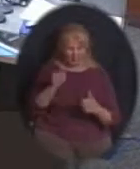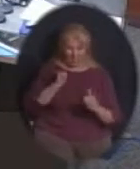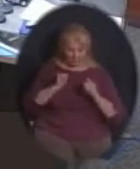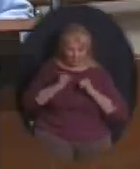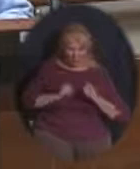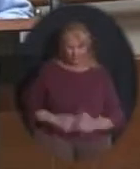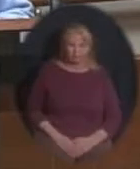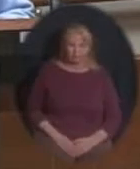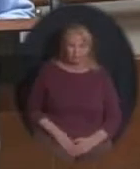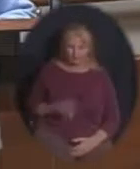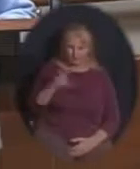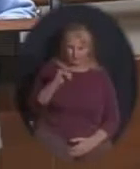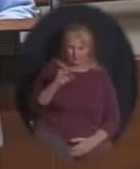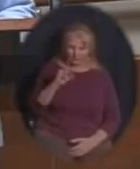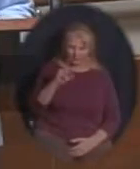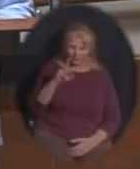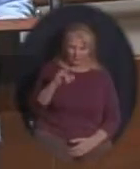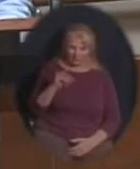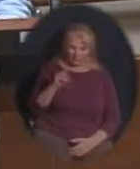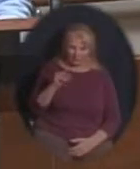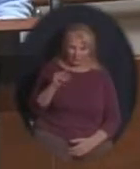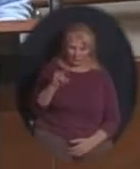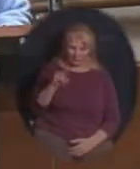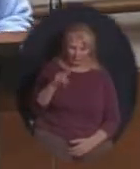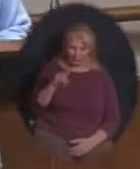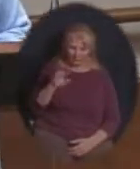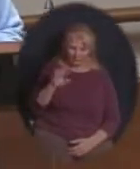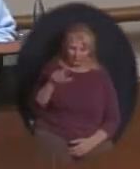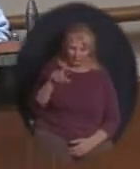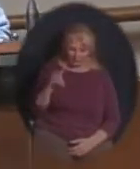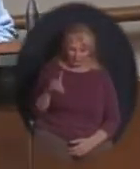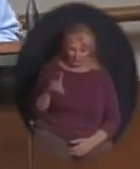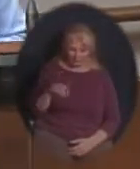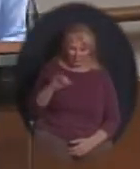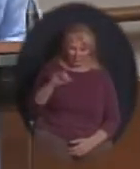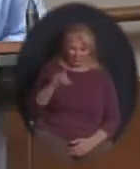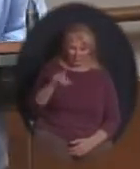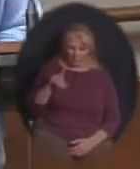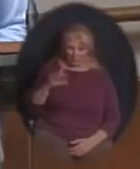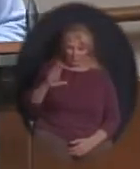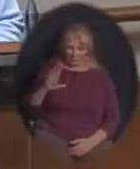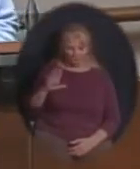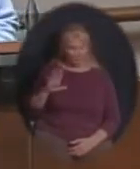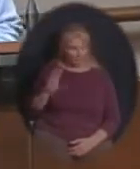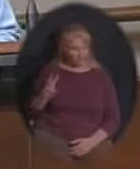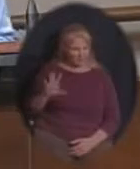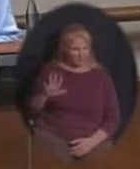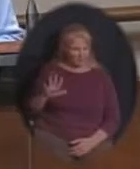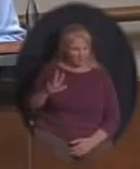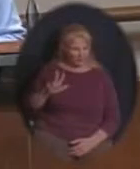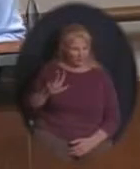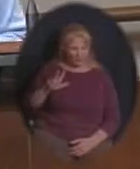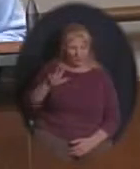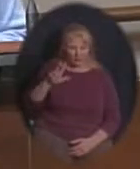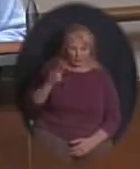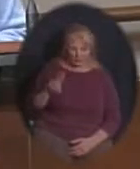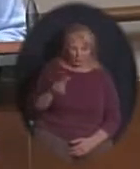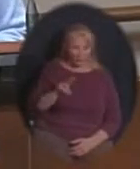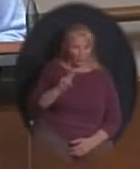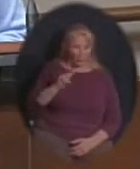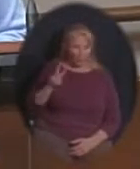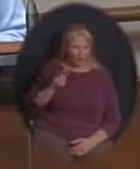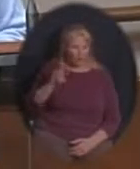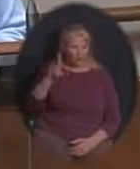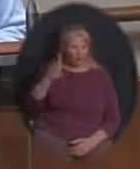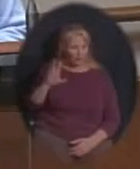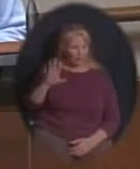Good evening. I'm Cindy Von Felt, and I live at 16532 West 156, if you need to be that specific. I'm the